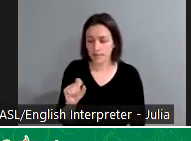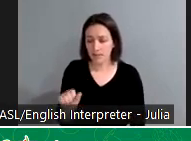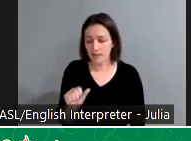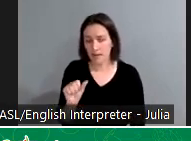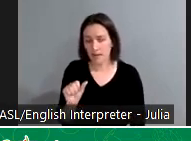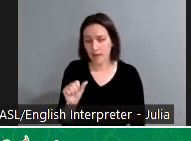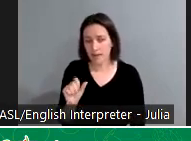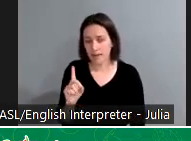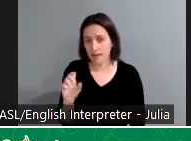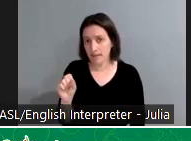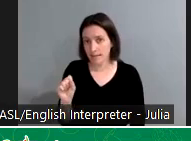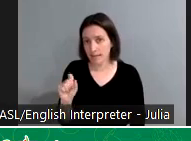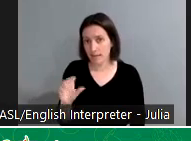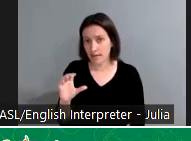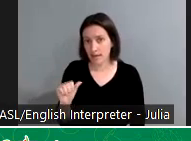SEBT@dss.ca.gov.